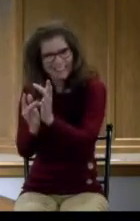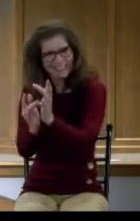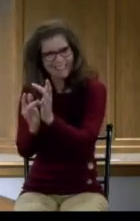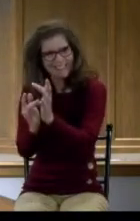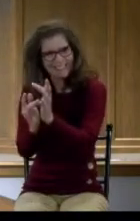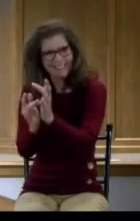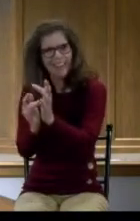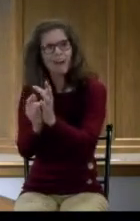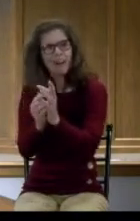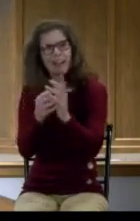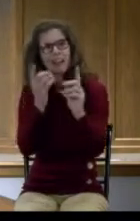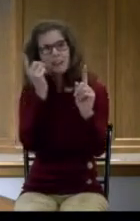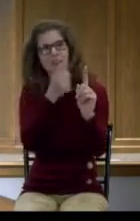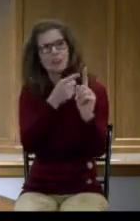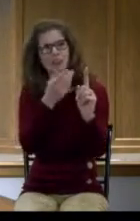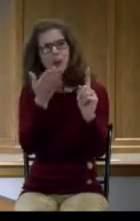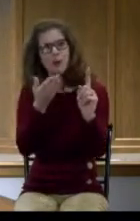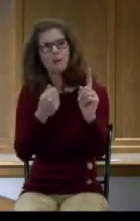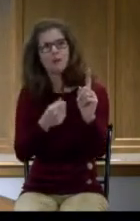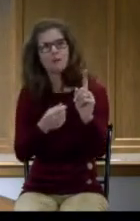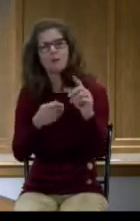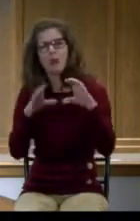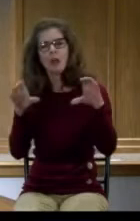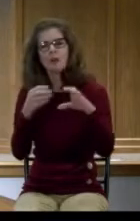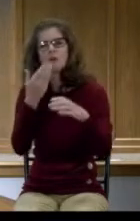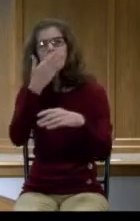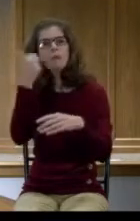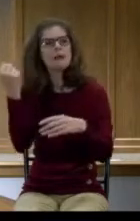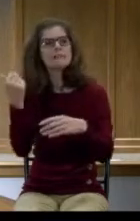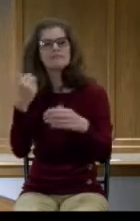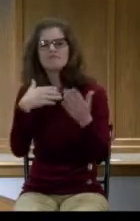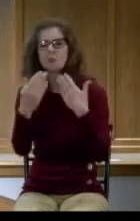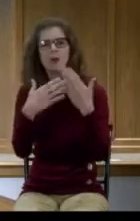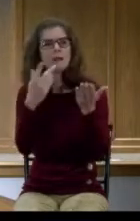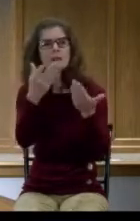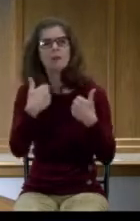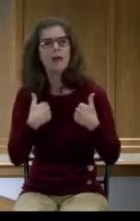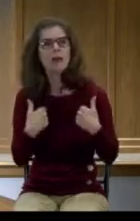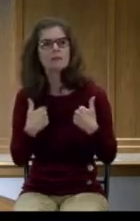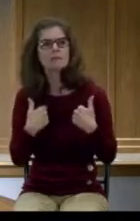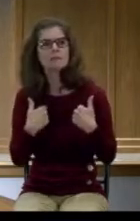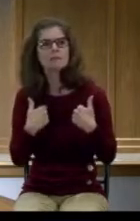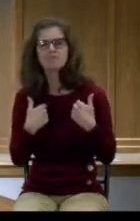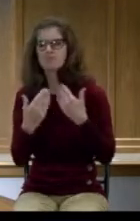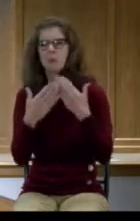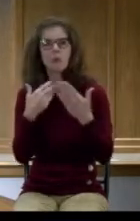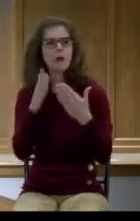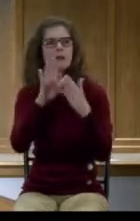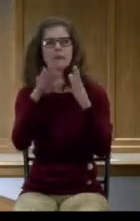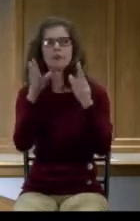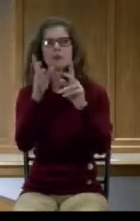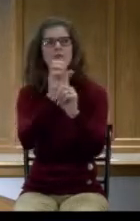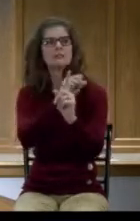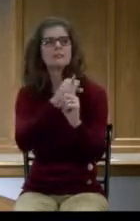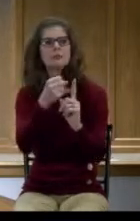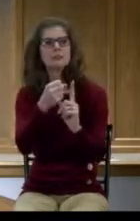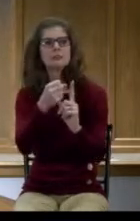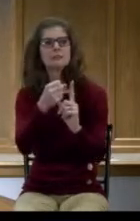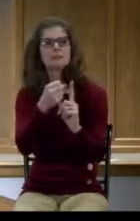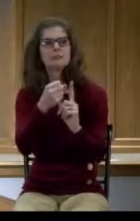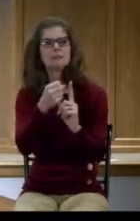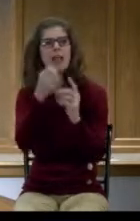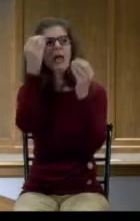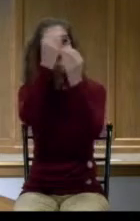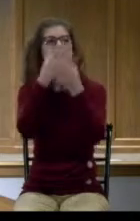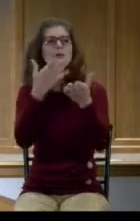can make for yourself. Do the best with what you have where you are. In fact, let me share with you a bad habit that I have, and my